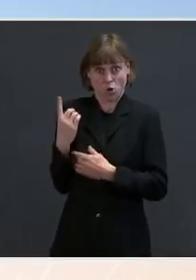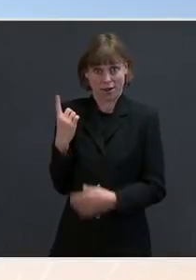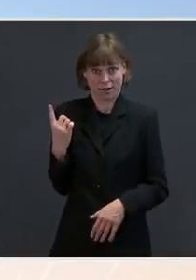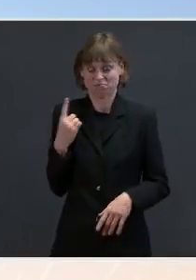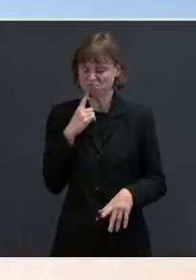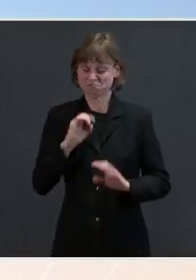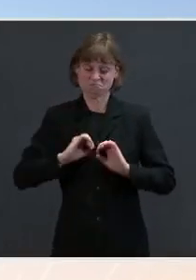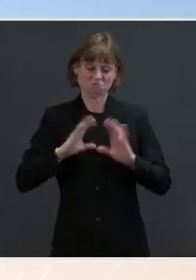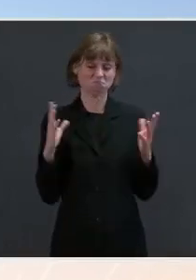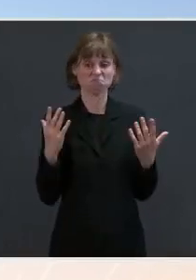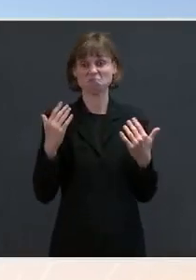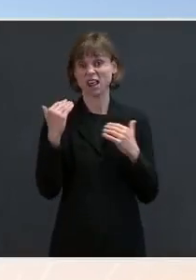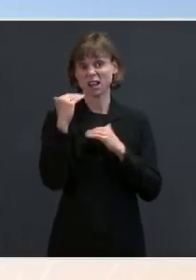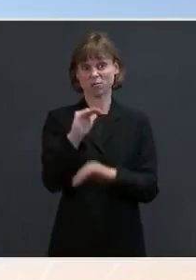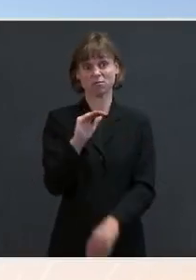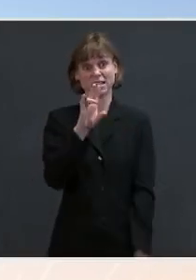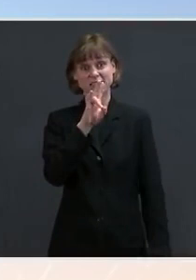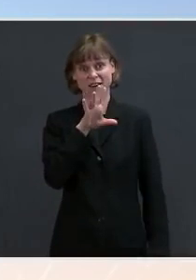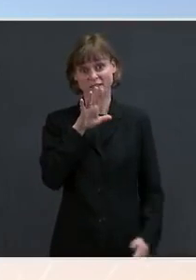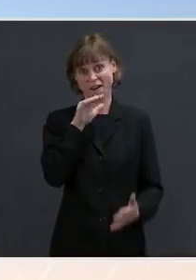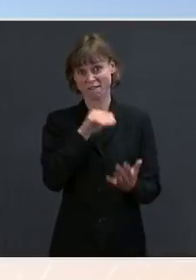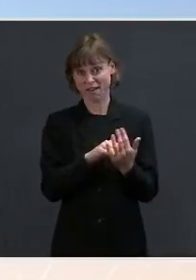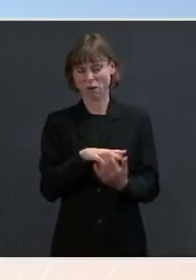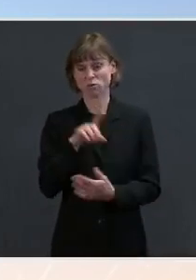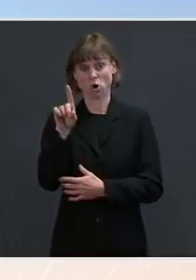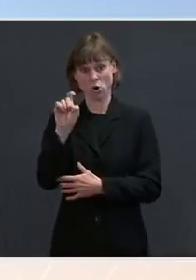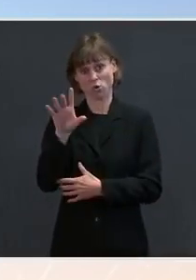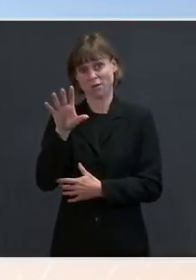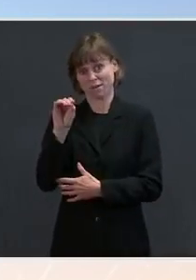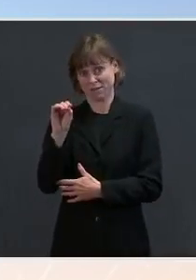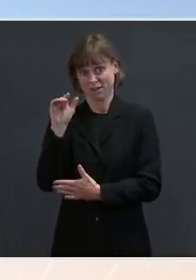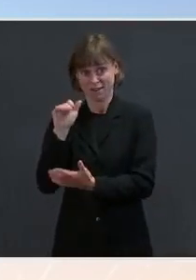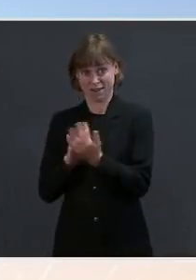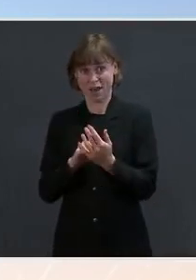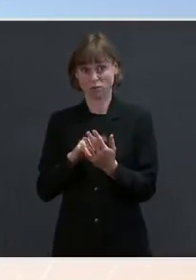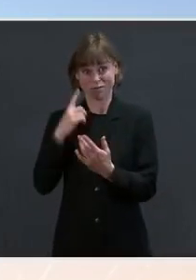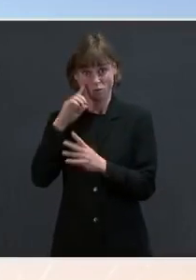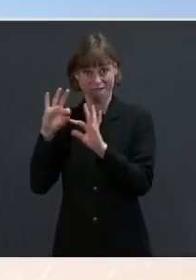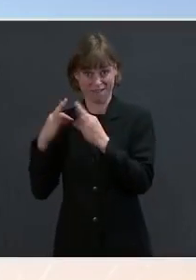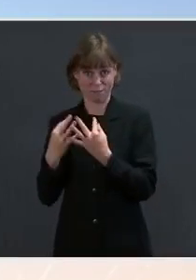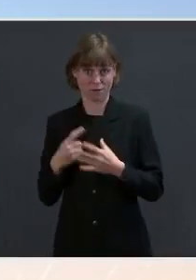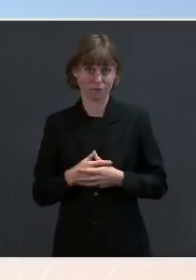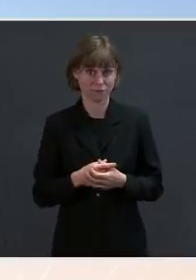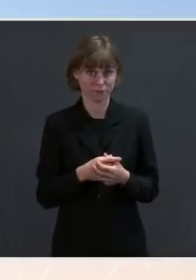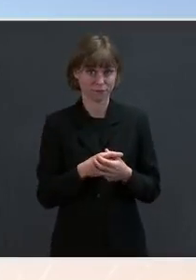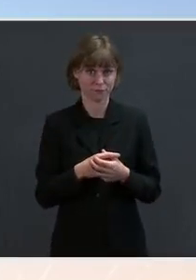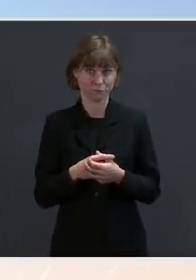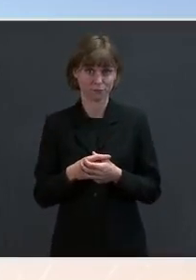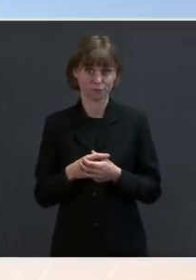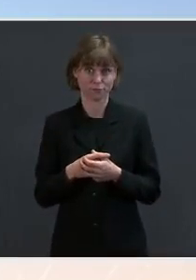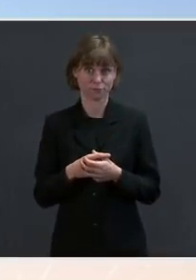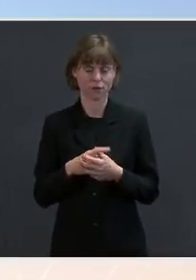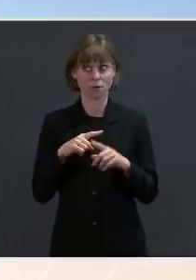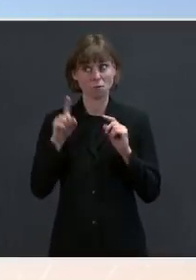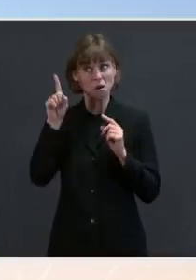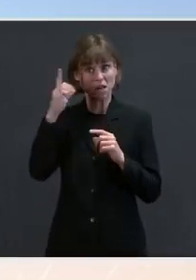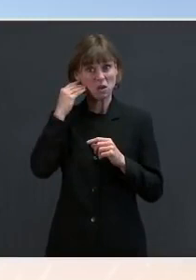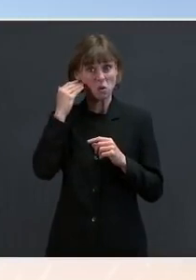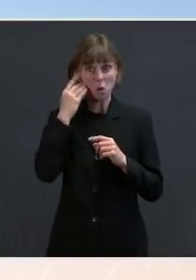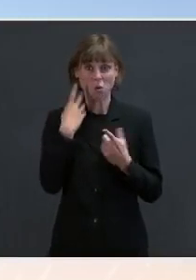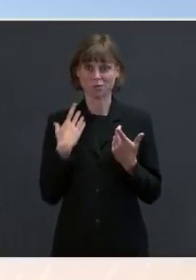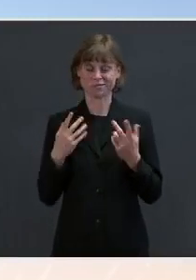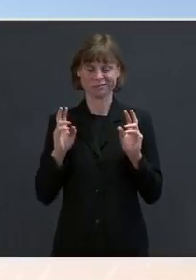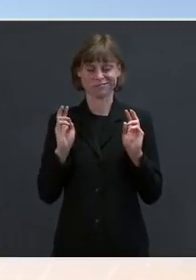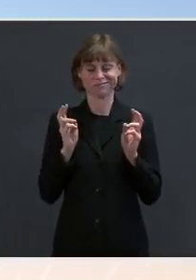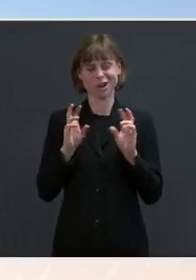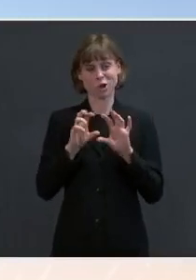the threshold should be at $75,000 and $150,000 for families. But he also knows that the sausage making